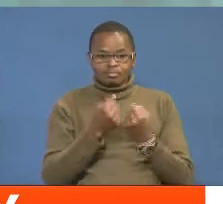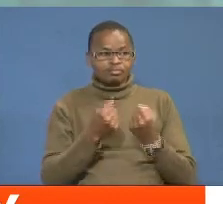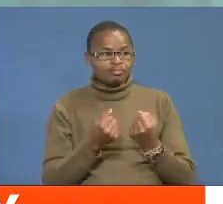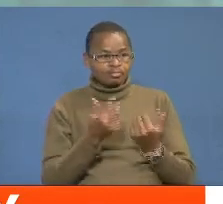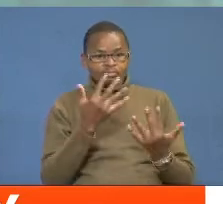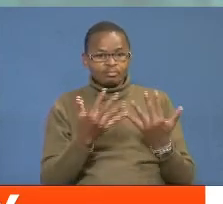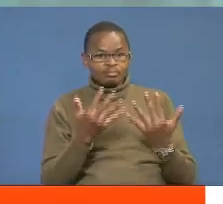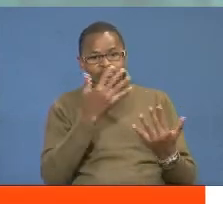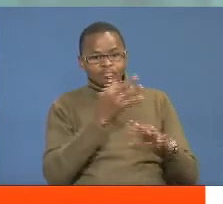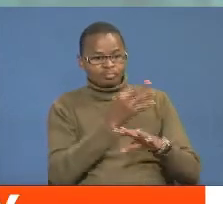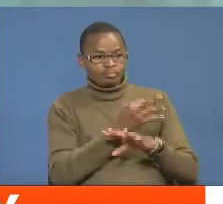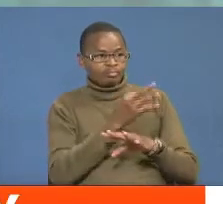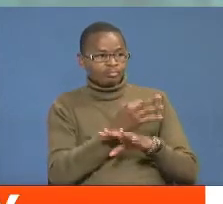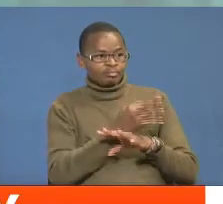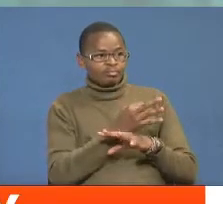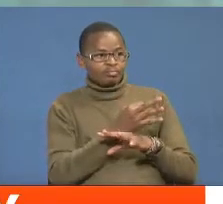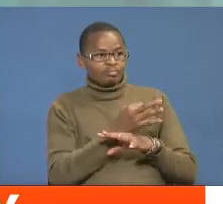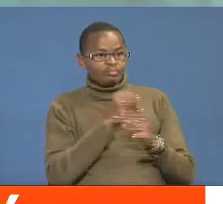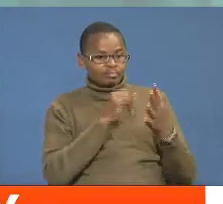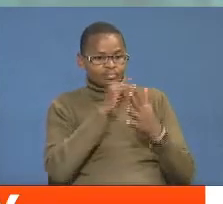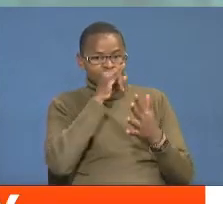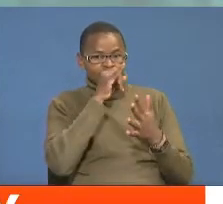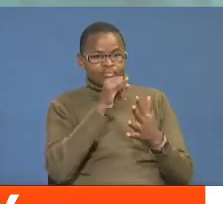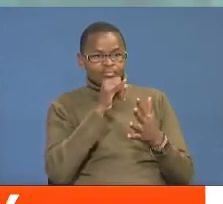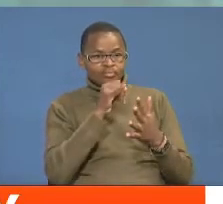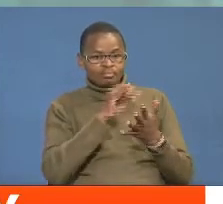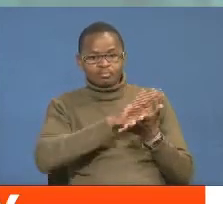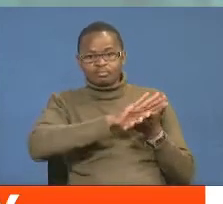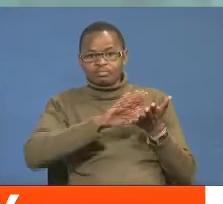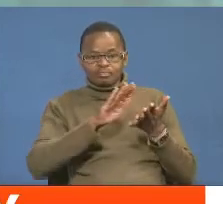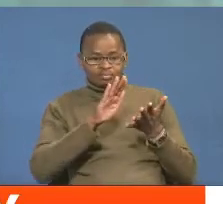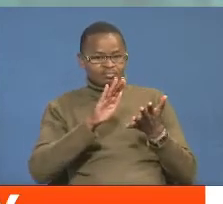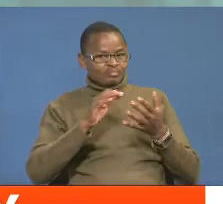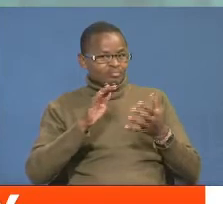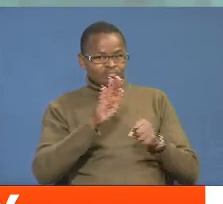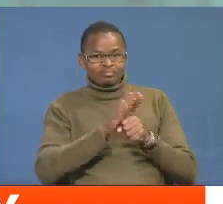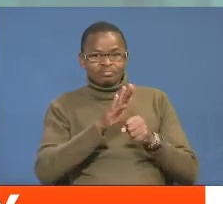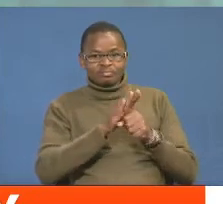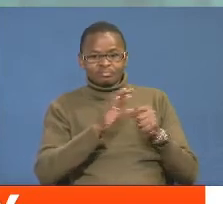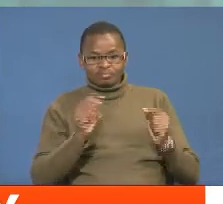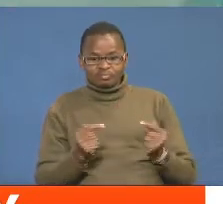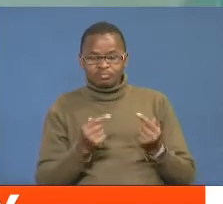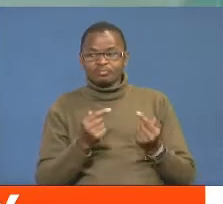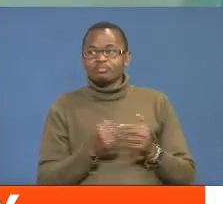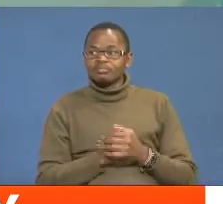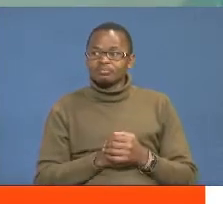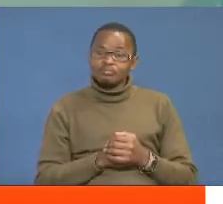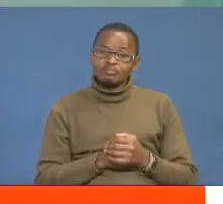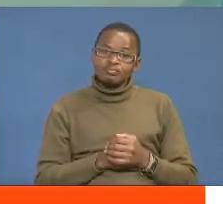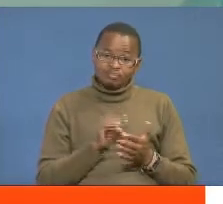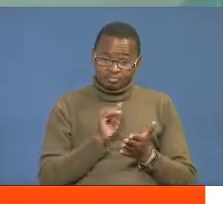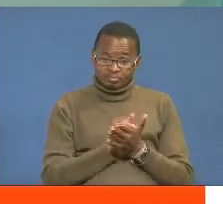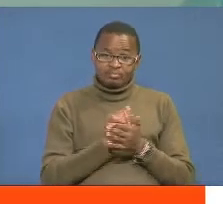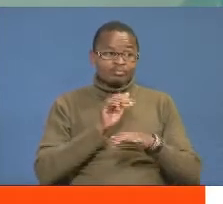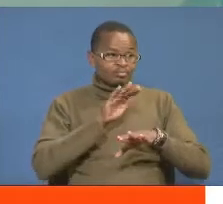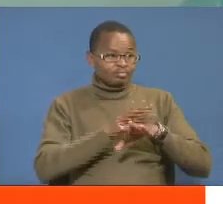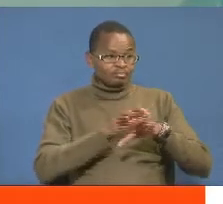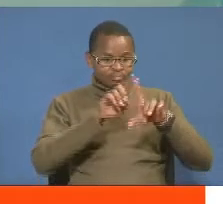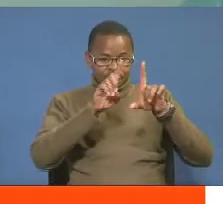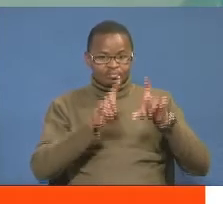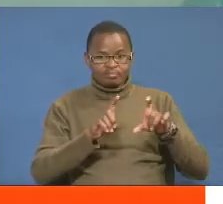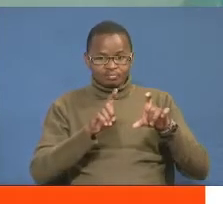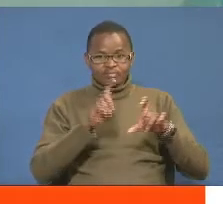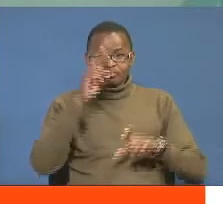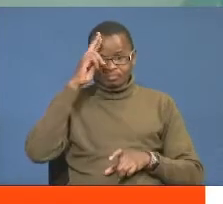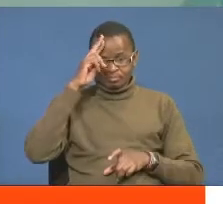or unfortunately or fortunately, it is being faced with controversies? Yeah, I mean, that's a good question. I think